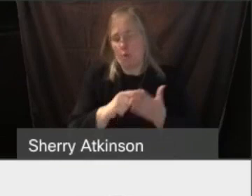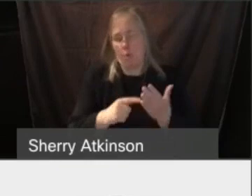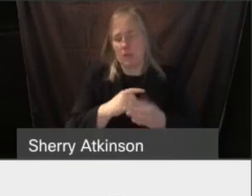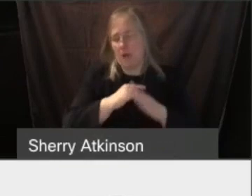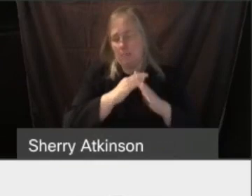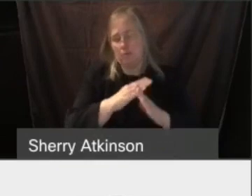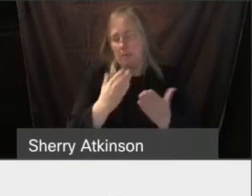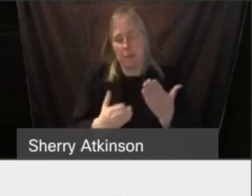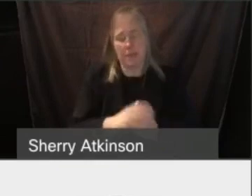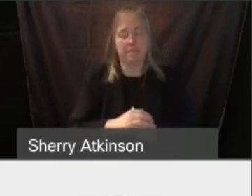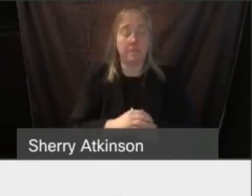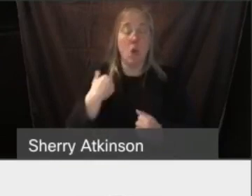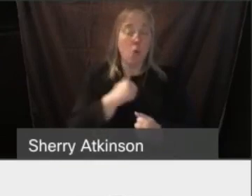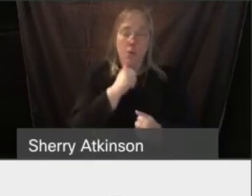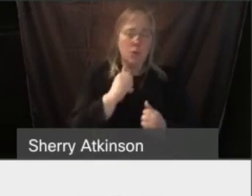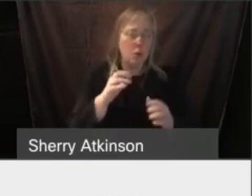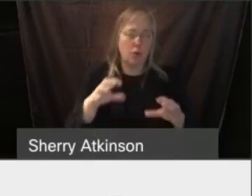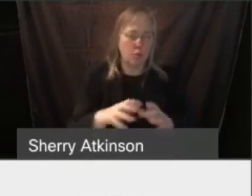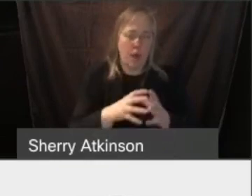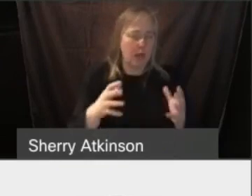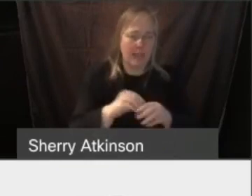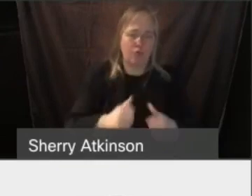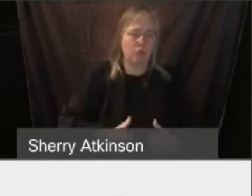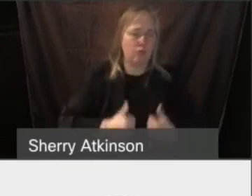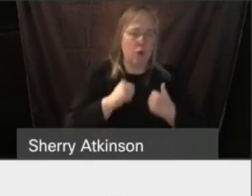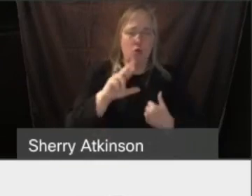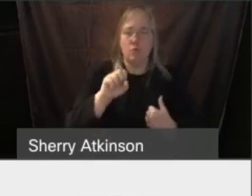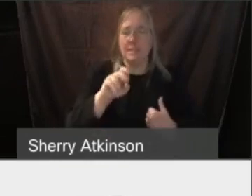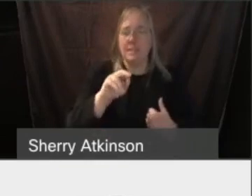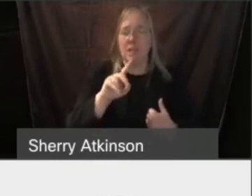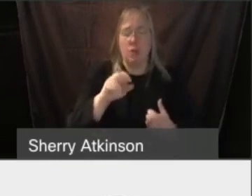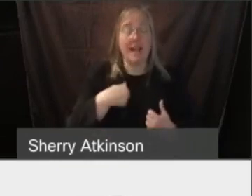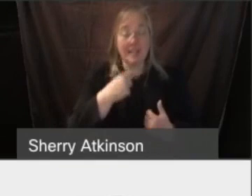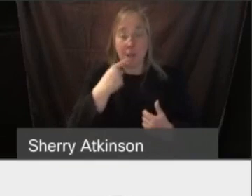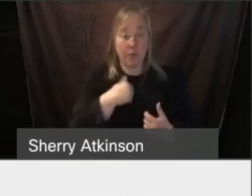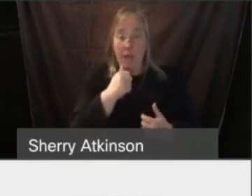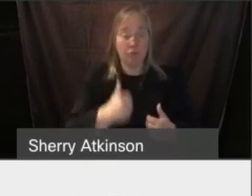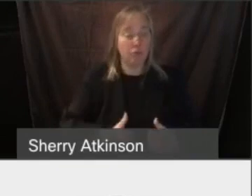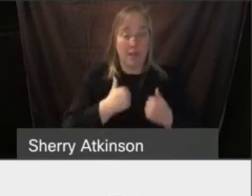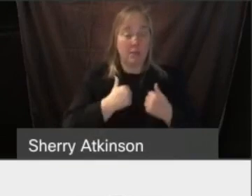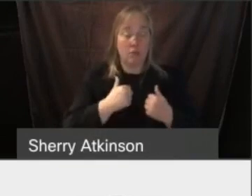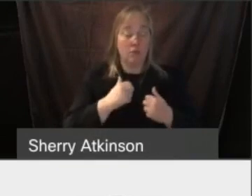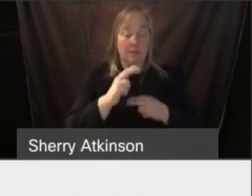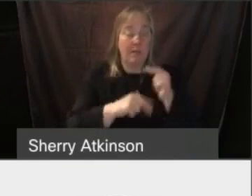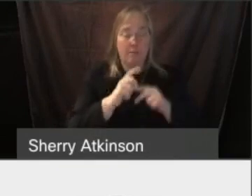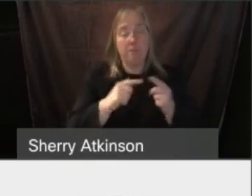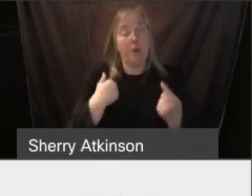We don't do as much in residential, although I say that we're not residential developers, but we have about 3,000 residential units in